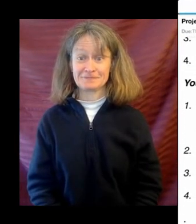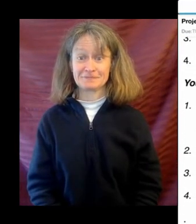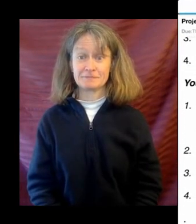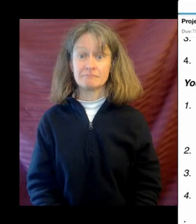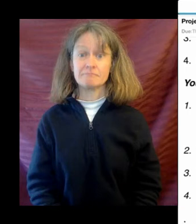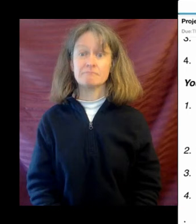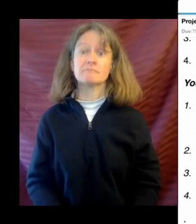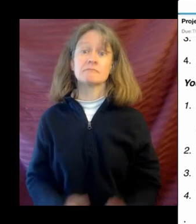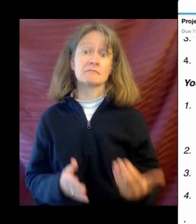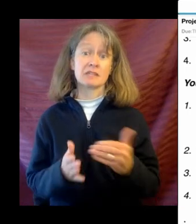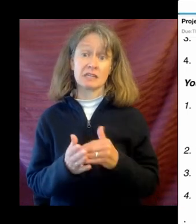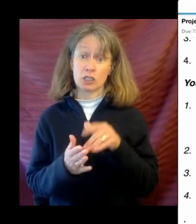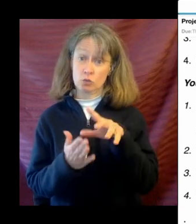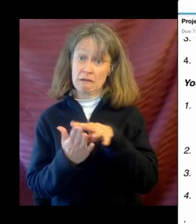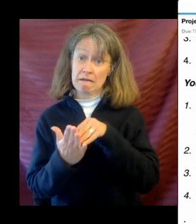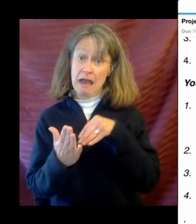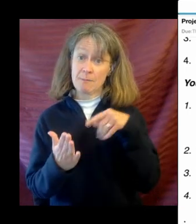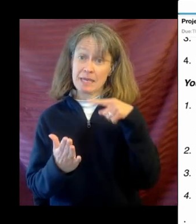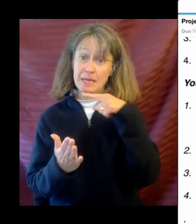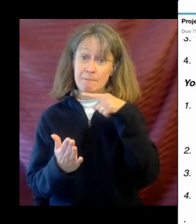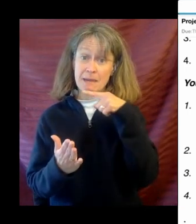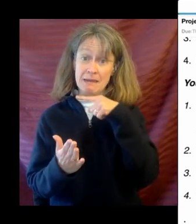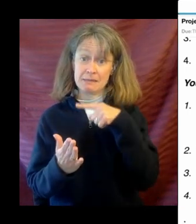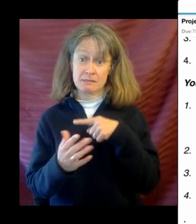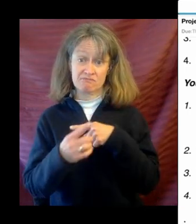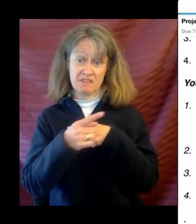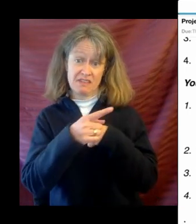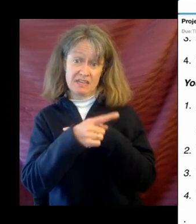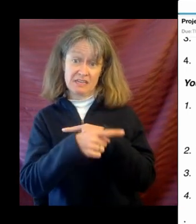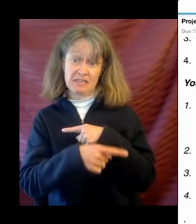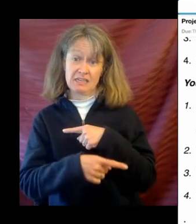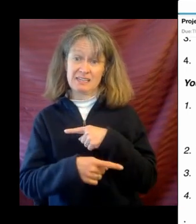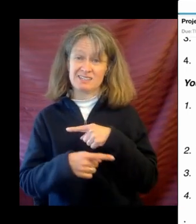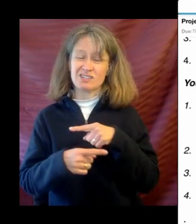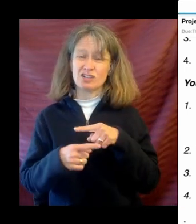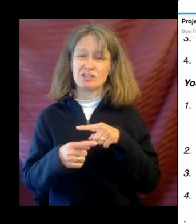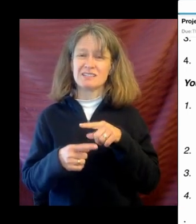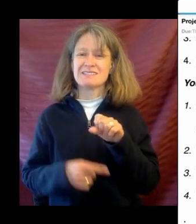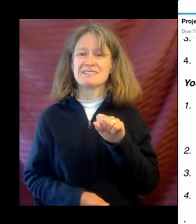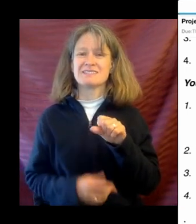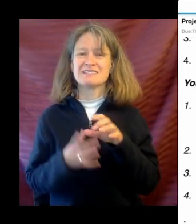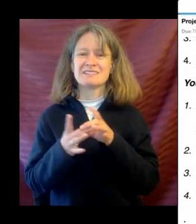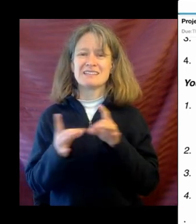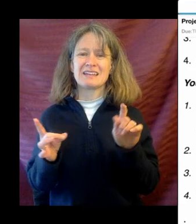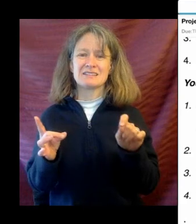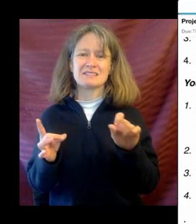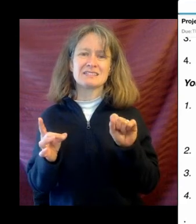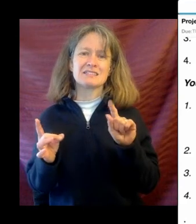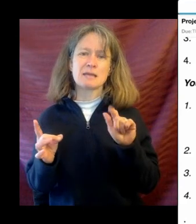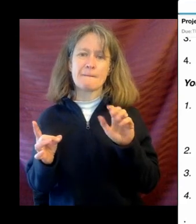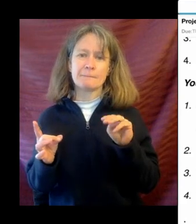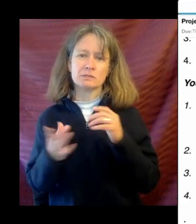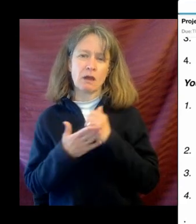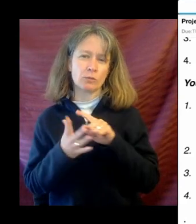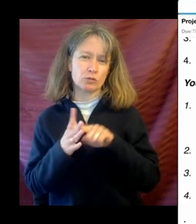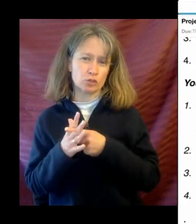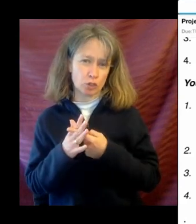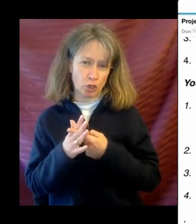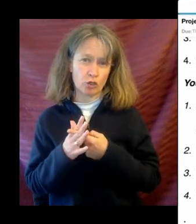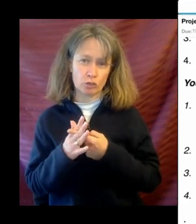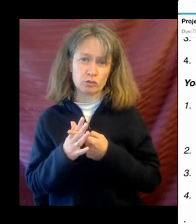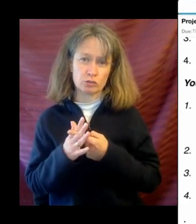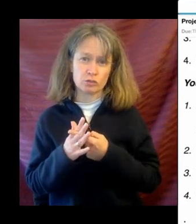Again, you can copy and paste these sentence stems to help get started. So you just have